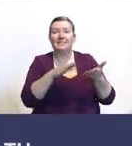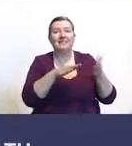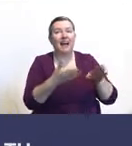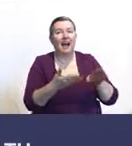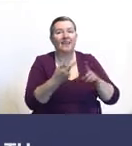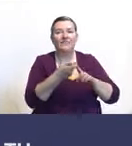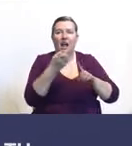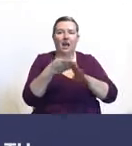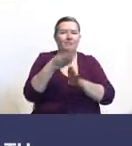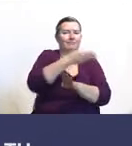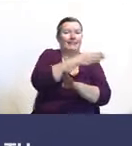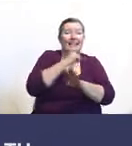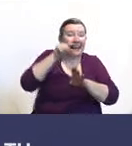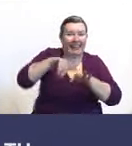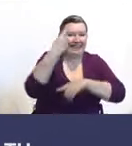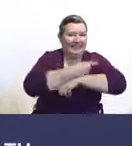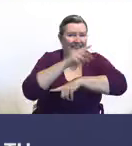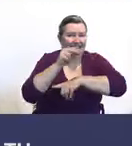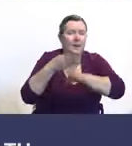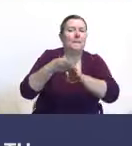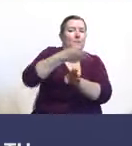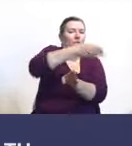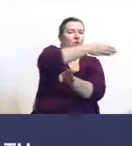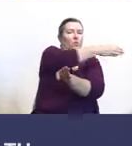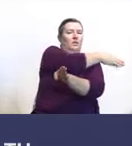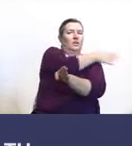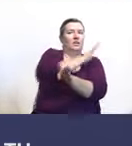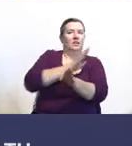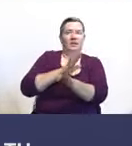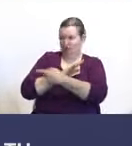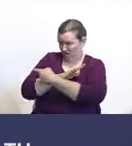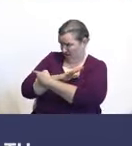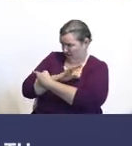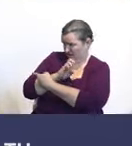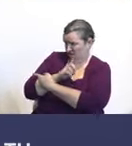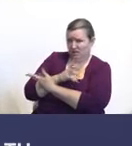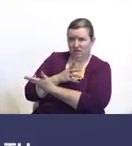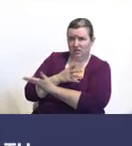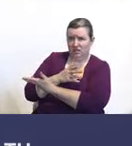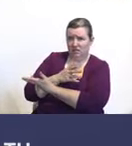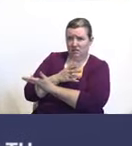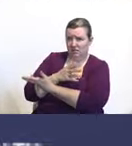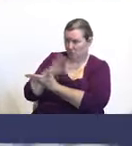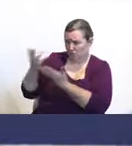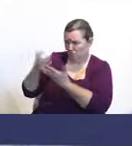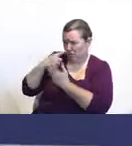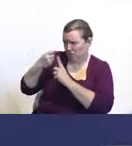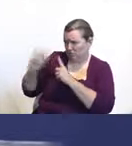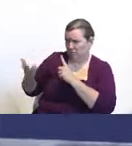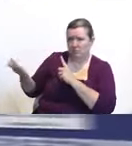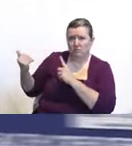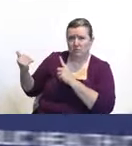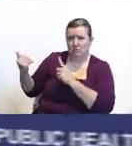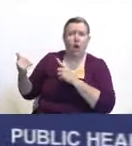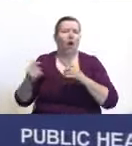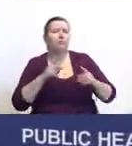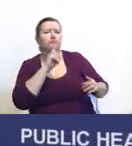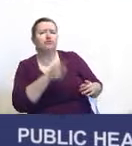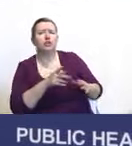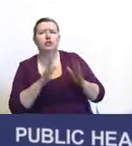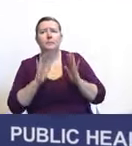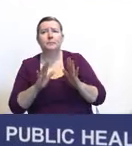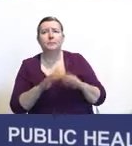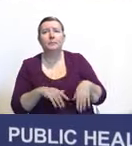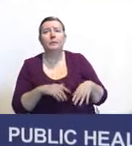periods. And Ed, would love to bring you in, thanks to Alex from the bullpen, and give some more color on that. Sure. The numbers that we report